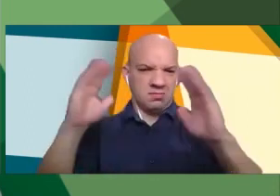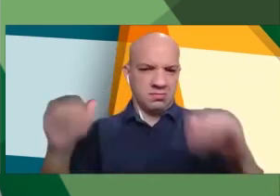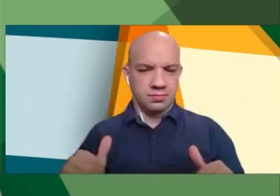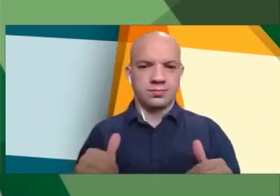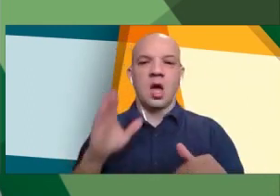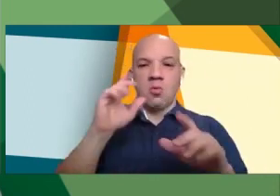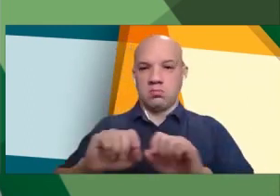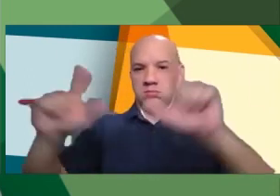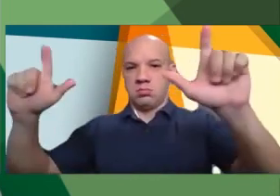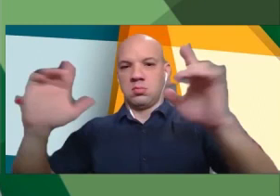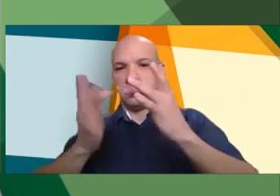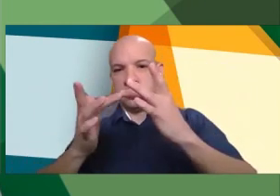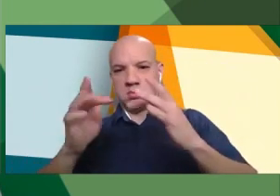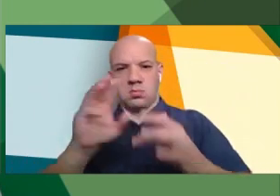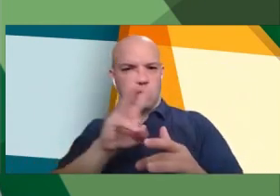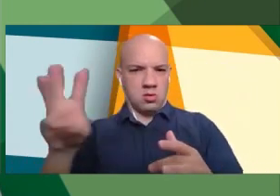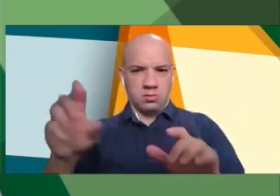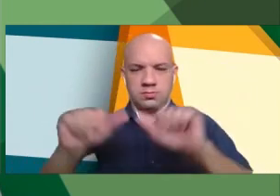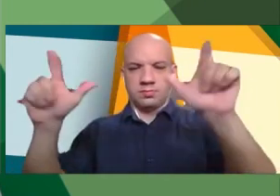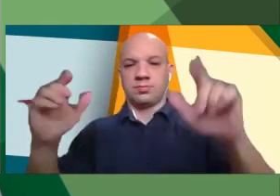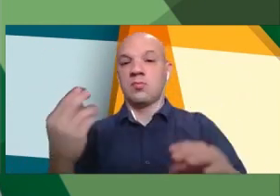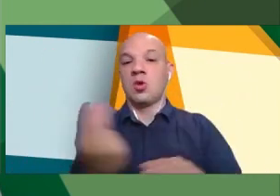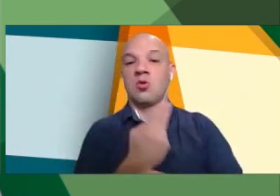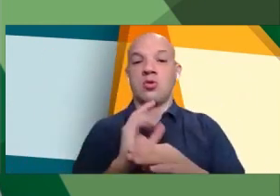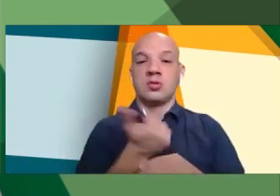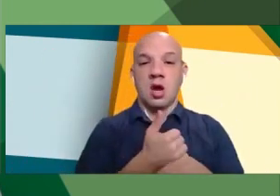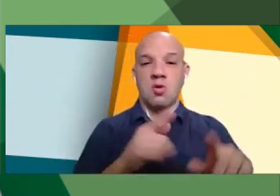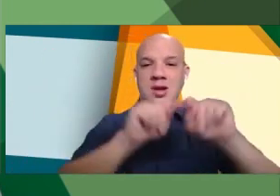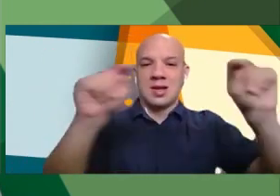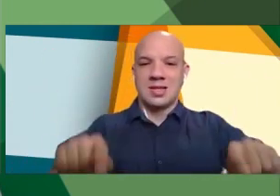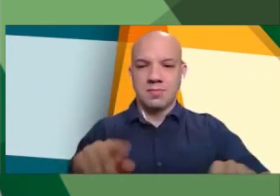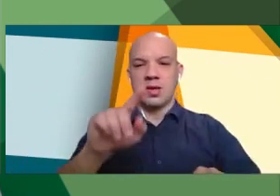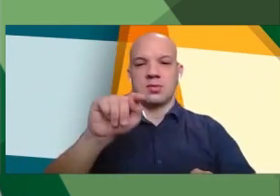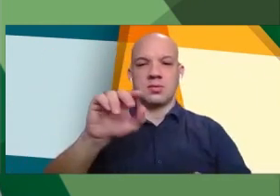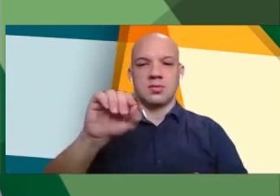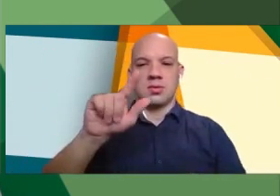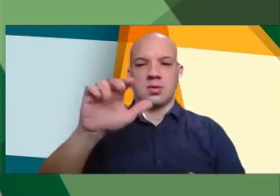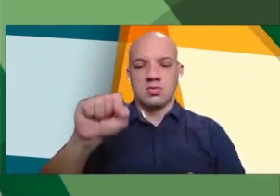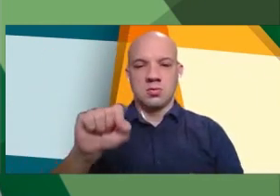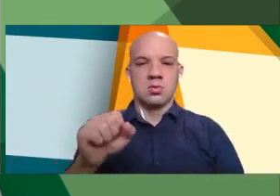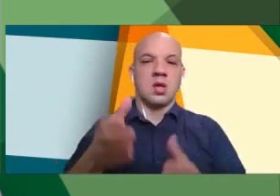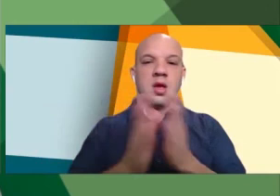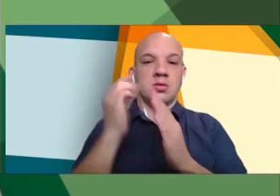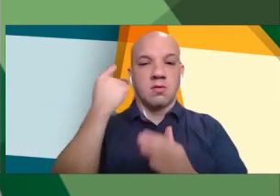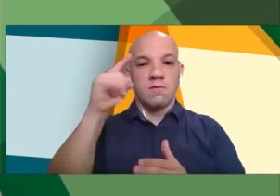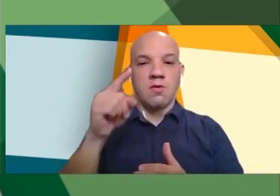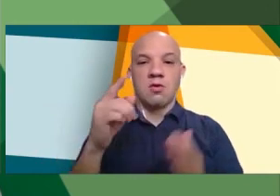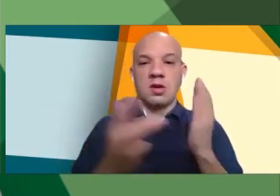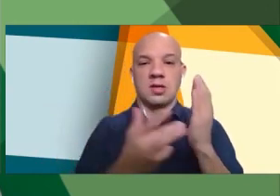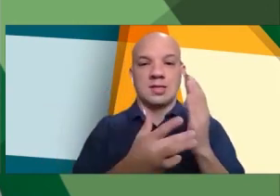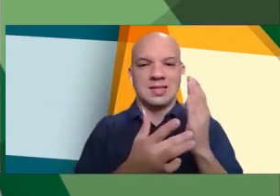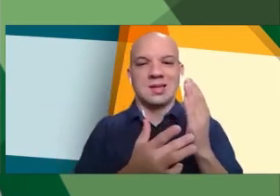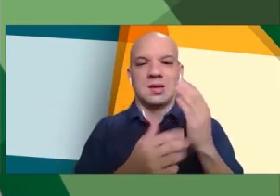website. Use our tools and templates provided by Vivienda and ask for technical assistance if needed.